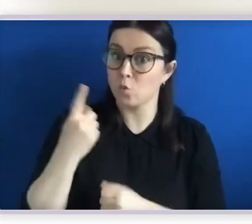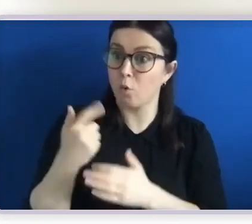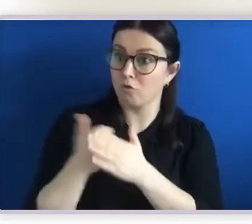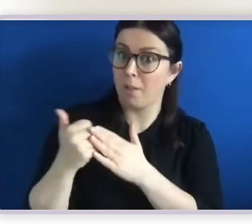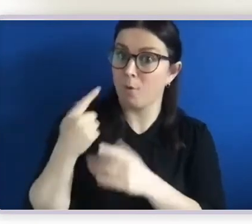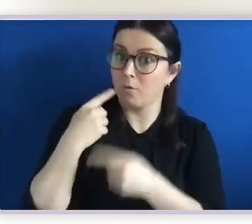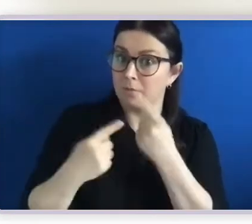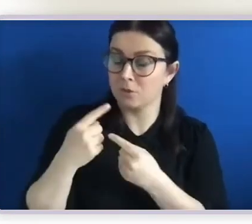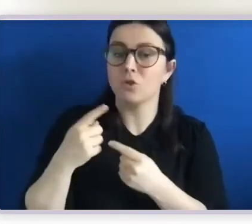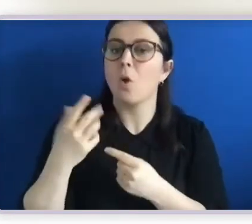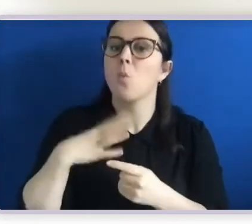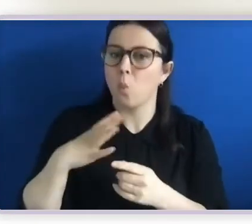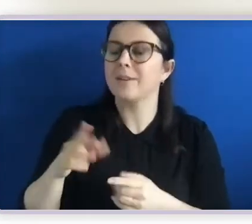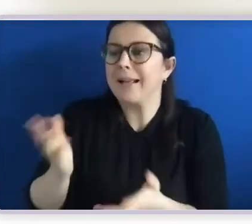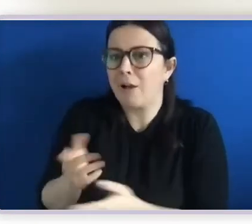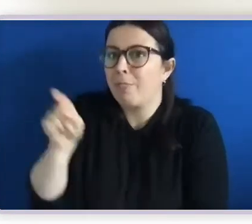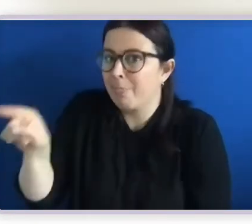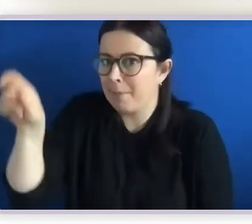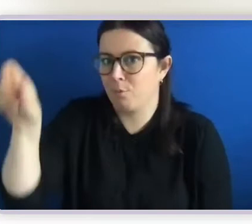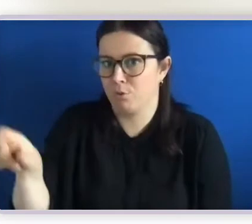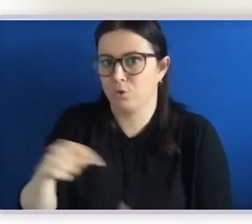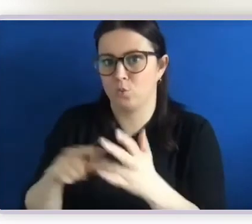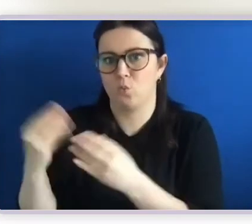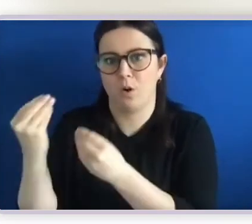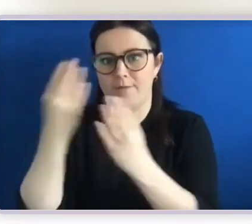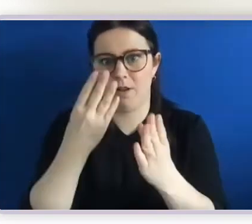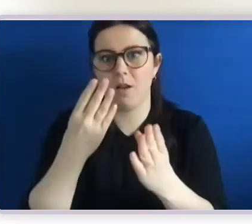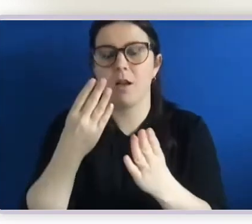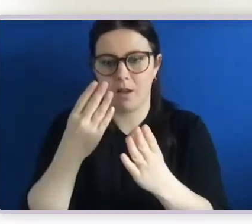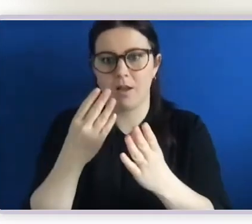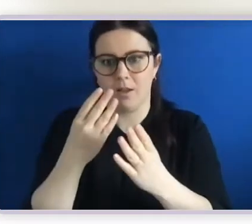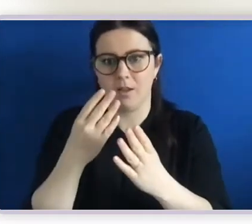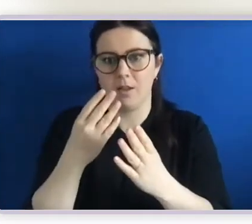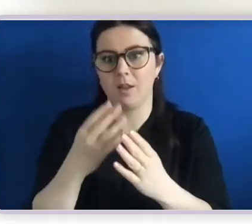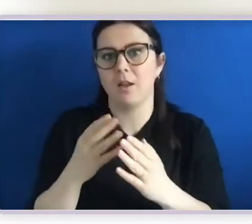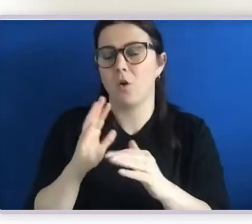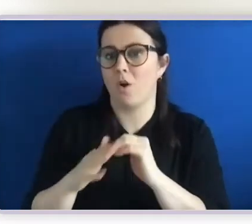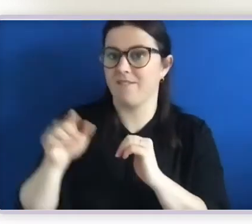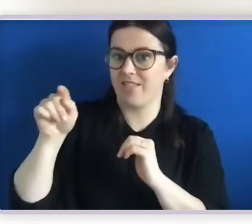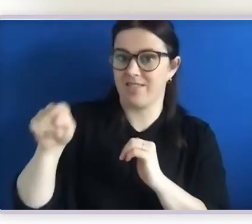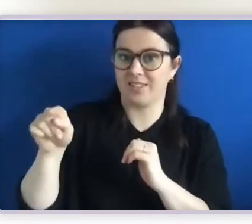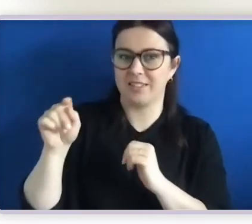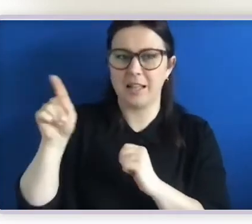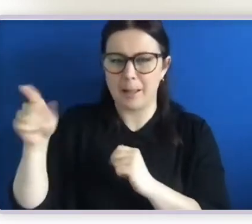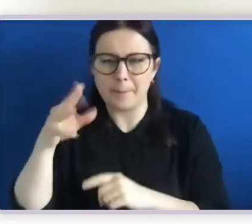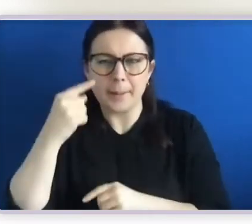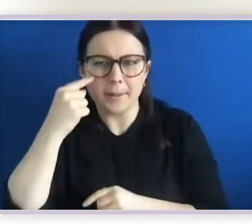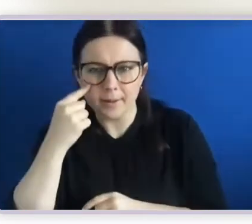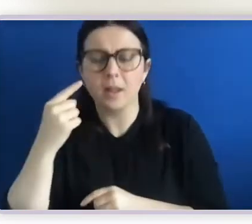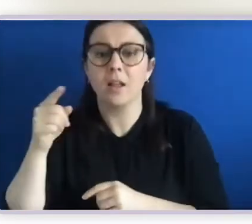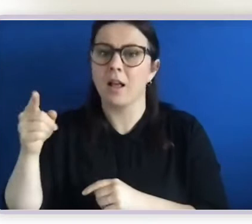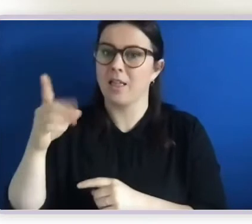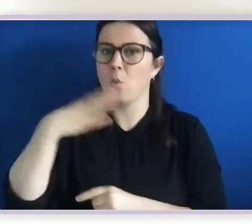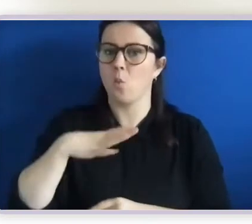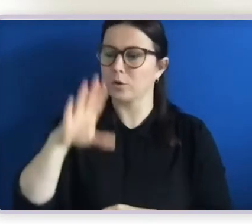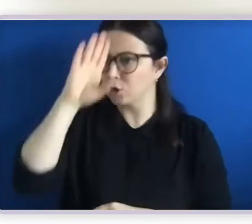that person to notify us if they are another disability worker. That direct knowledge is what we're after.